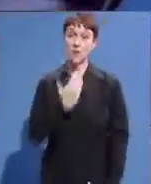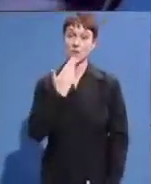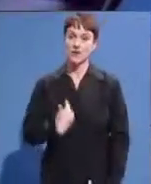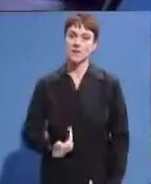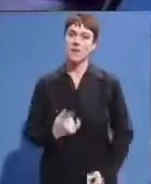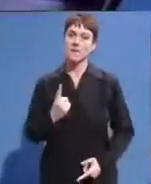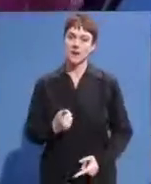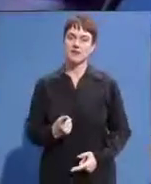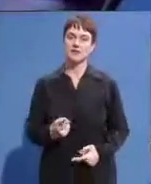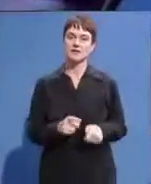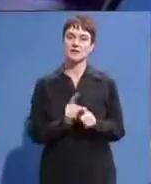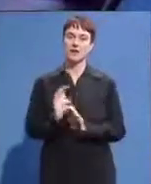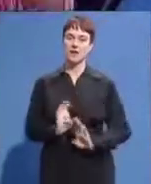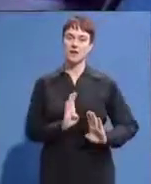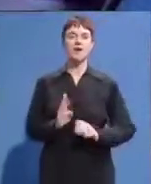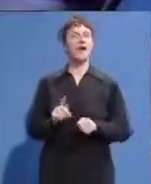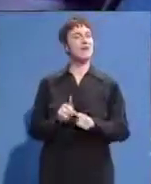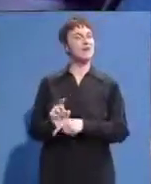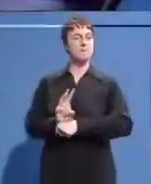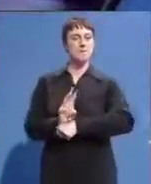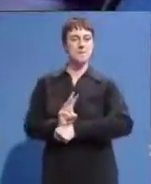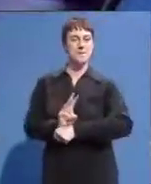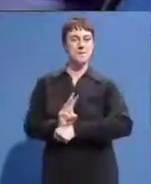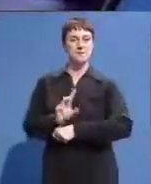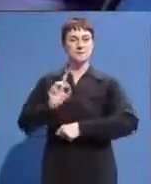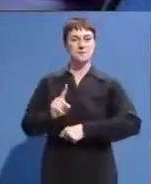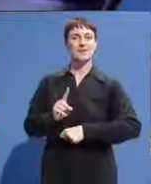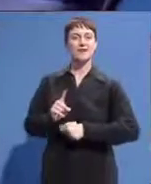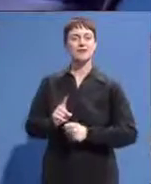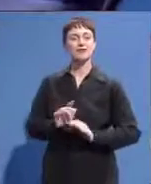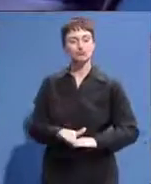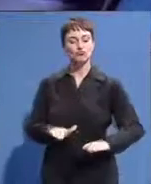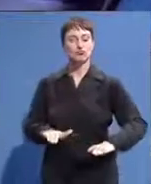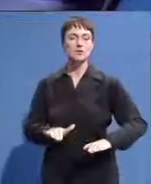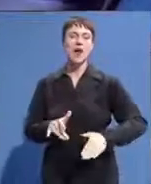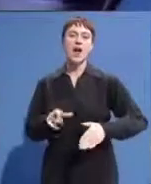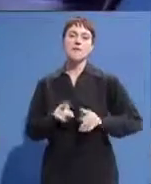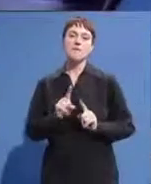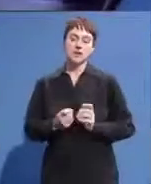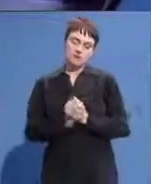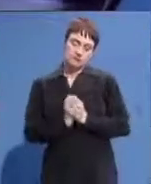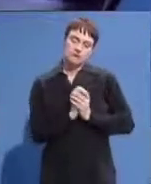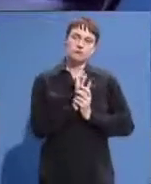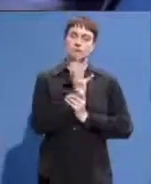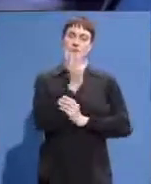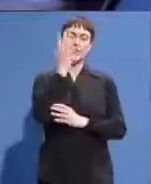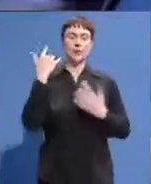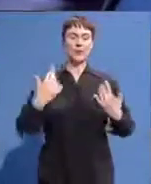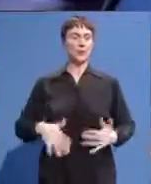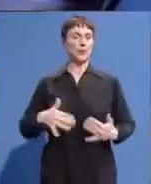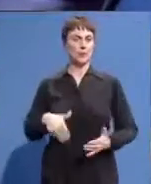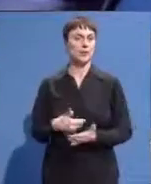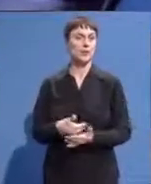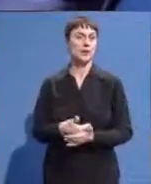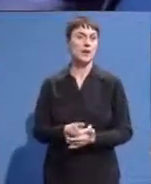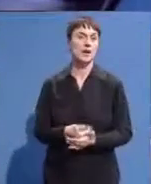like monks. Allow our offsprings to pick fruits from the highest trees of spirituality so that they can destroy the walls of orphan